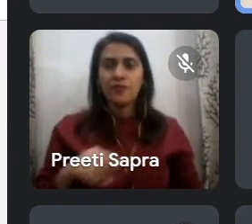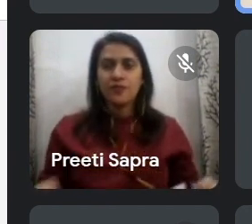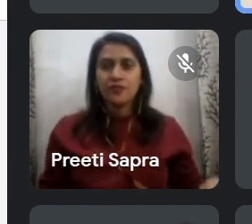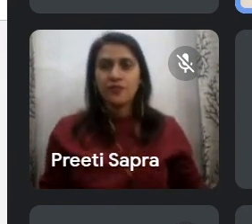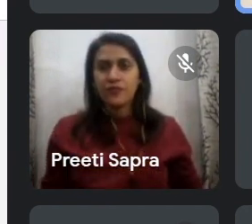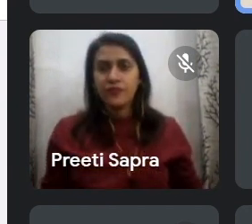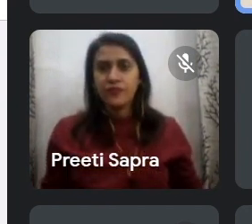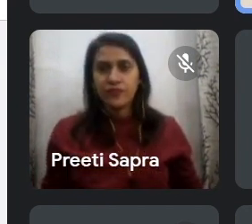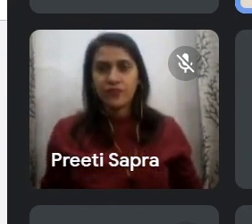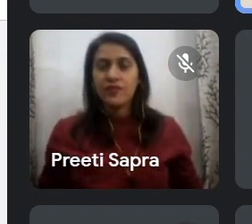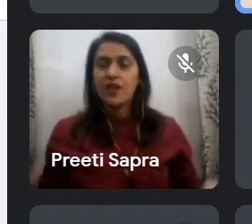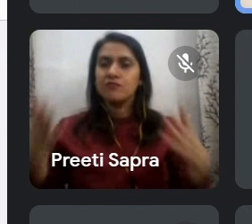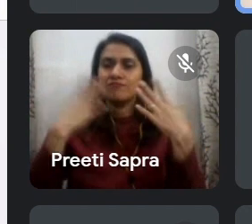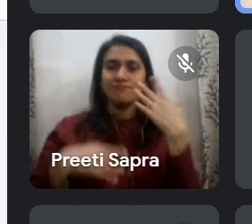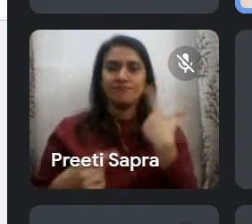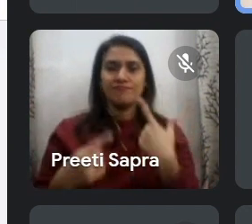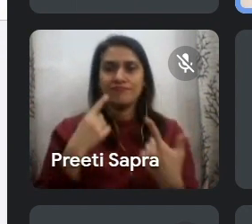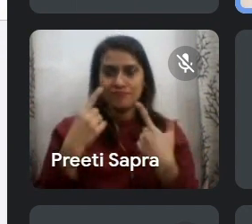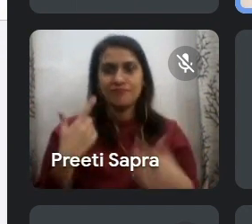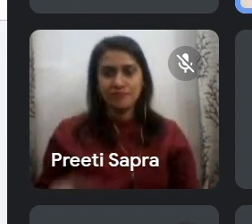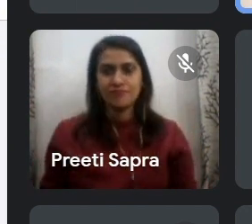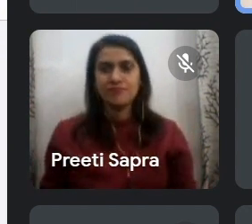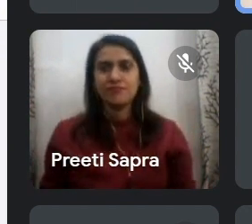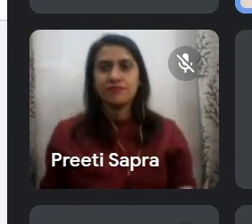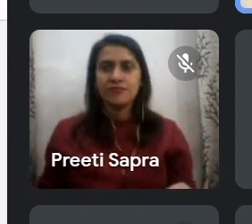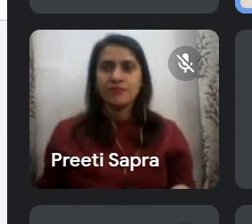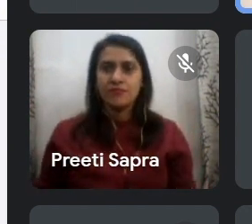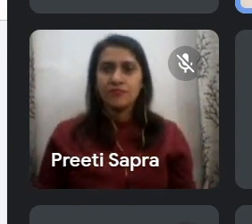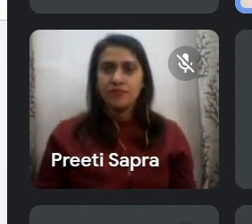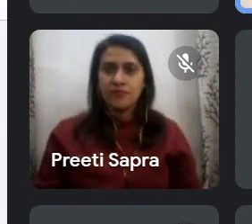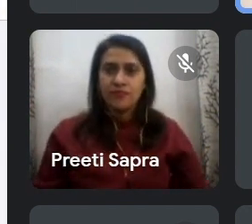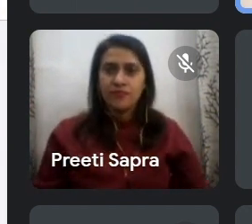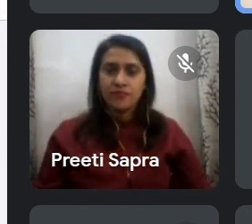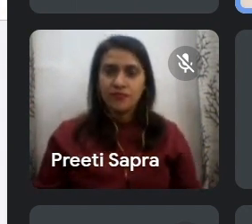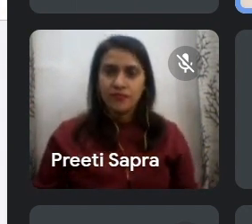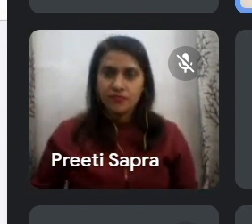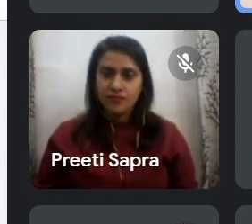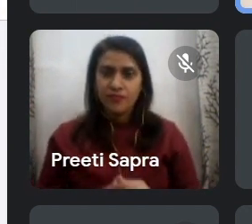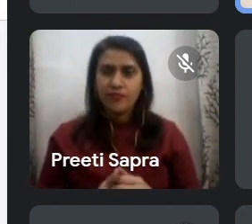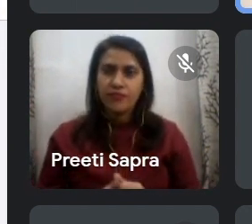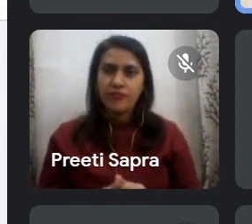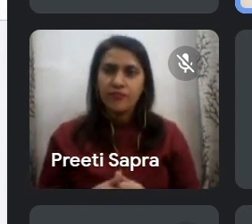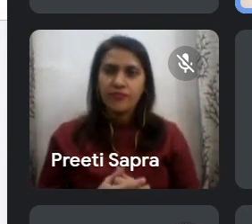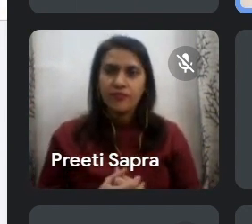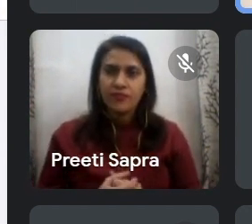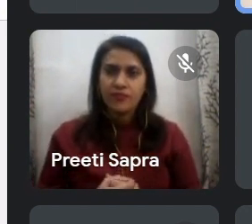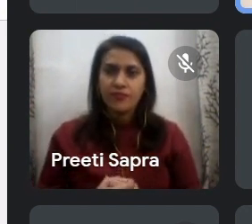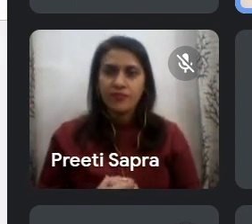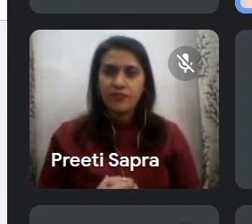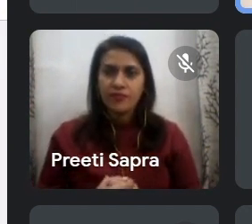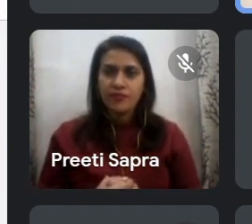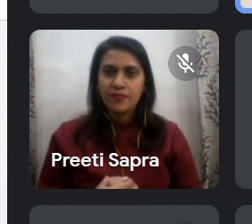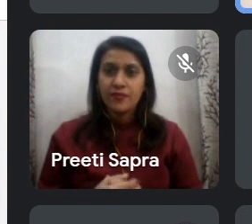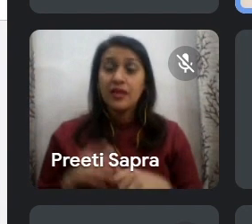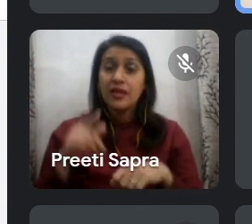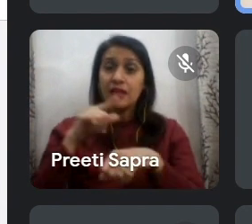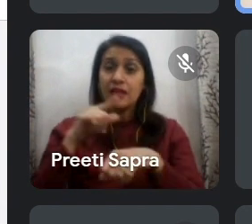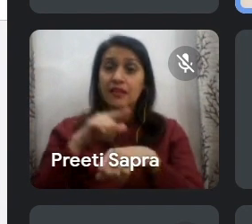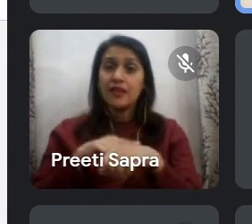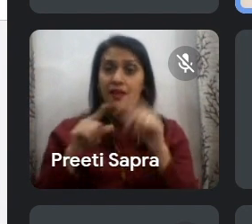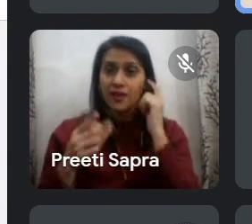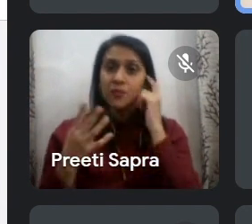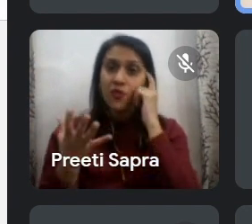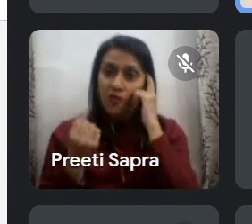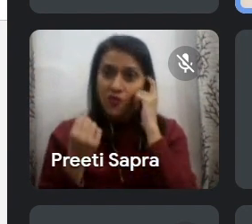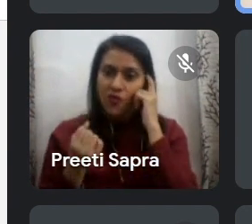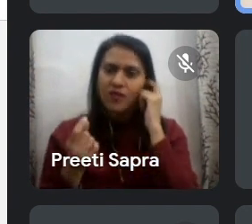I got my diagnosis when after I finished my aeronautical. And like at that point I was like, what